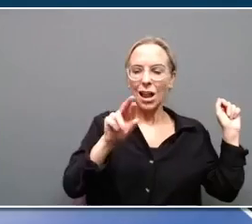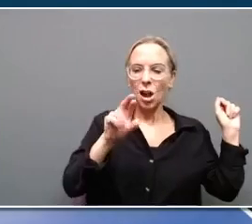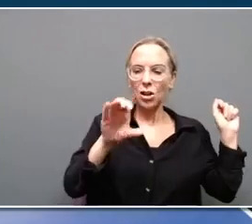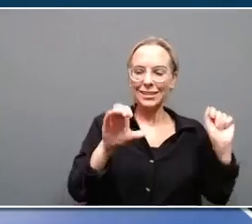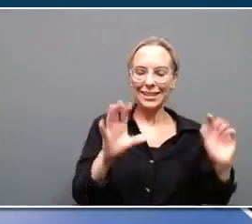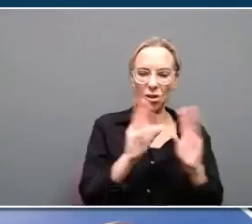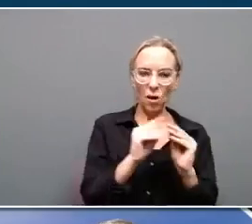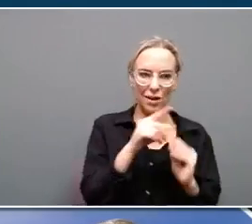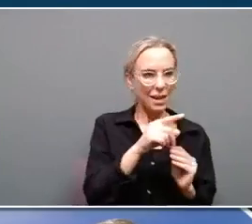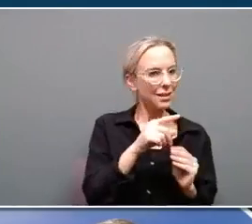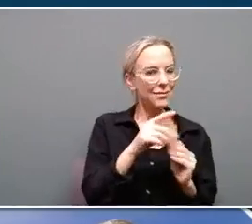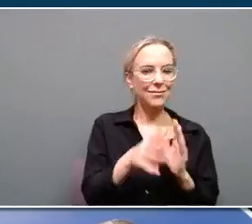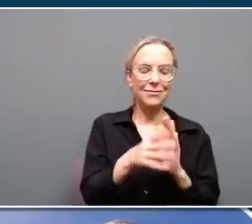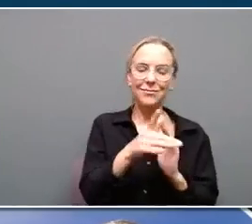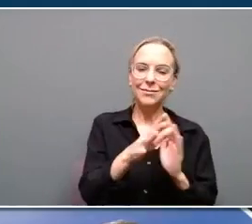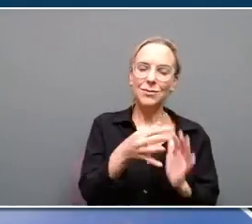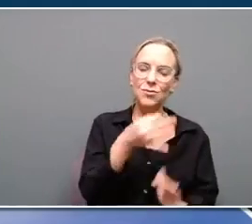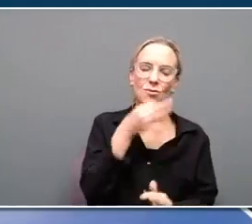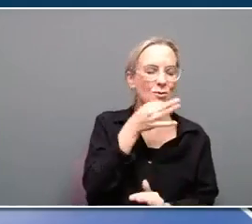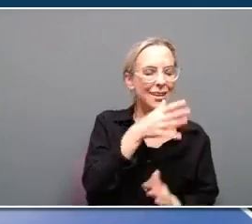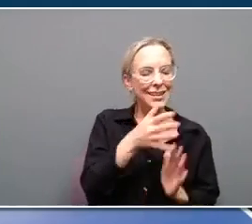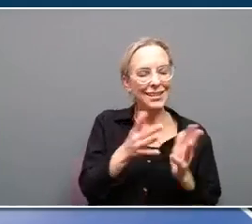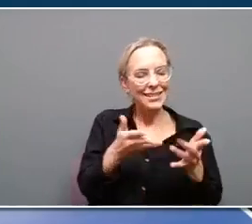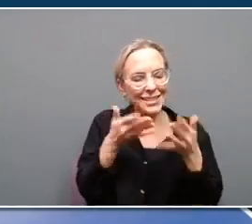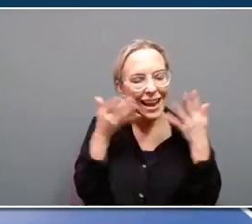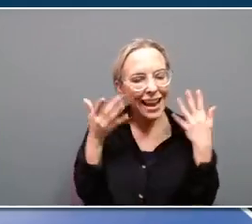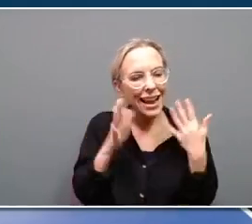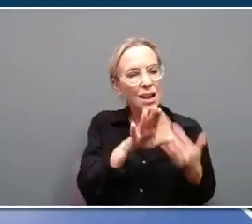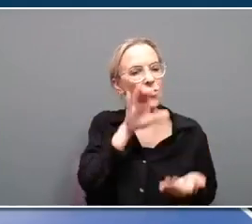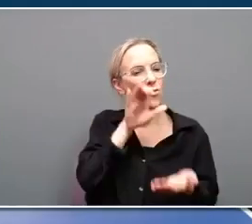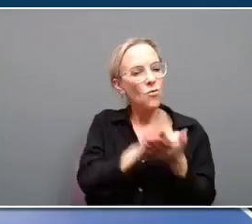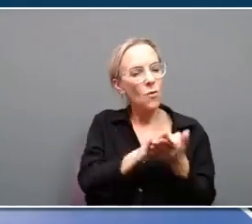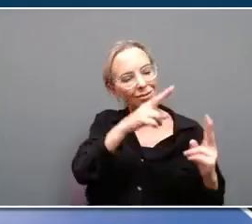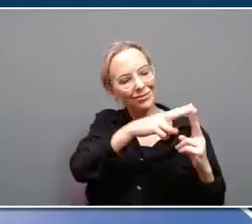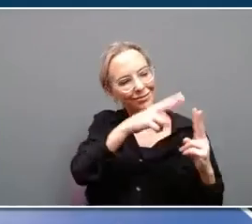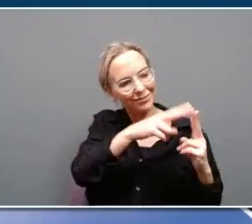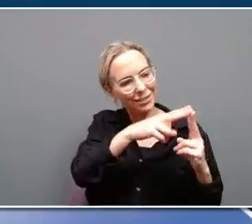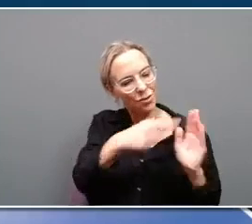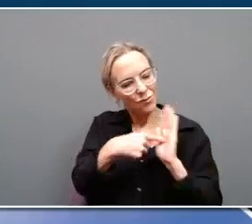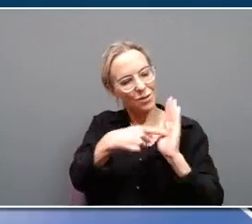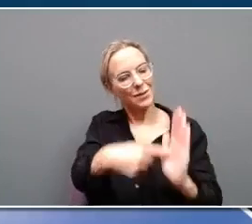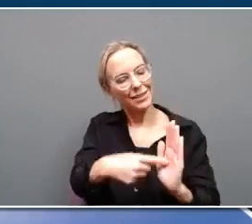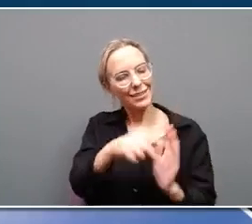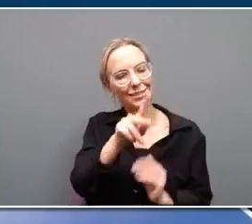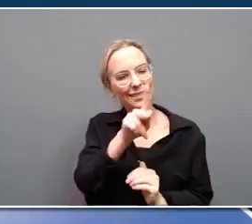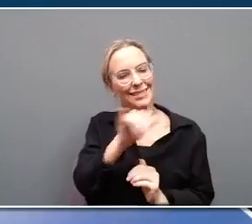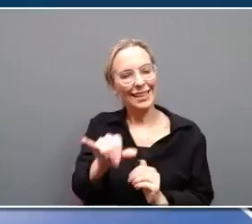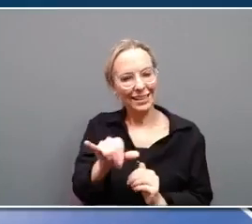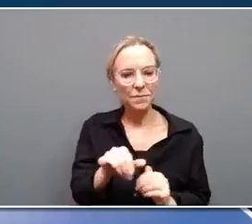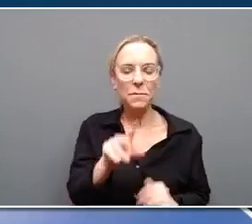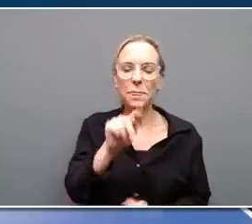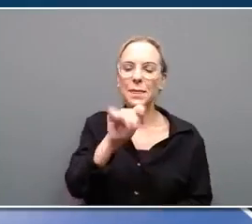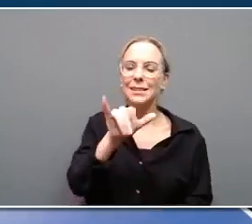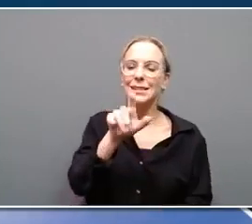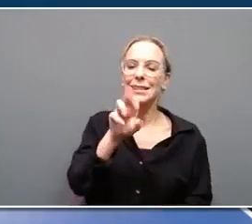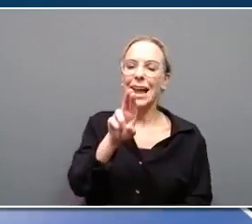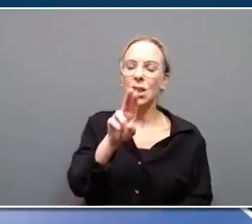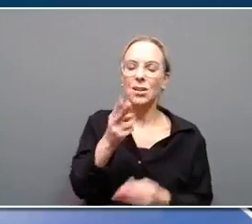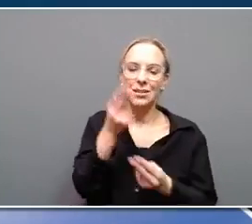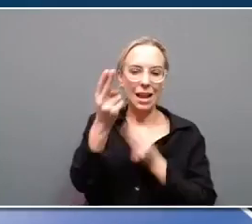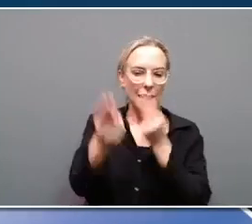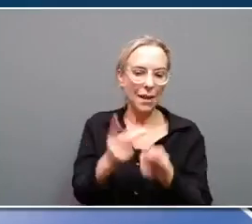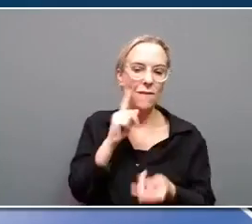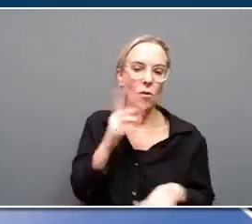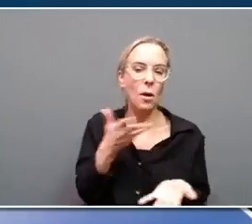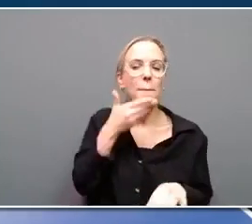talented, kind, and we are lucky to have him and his wife, Sonora, representing Kentucky. Tyler's been nominated for Best